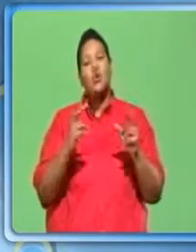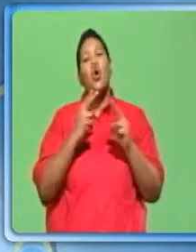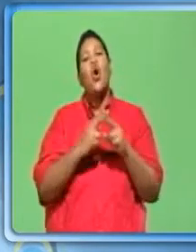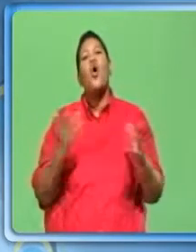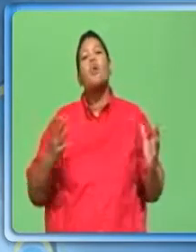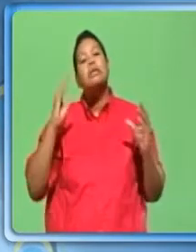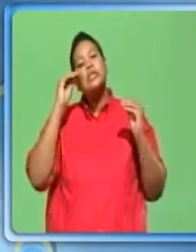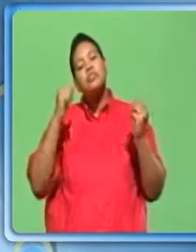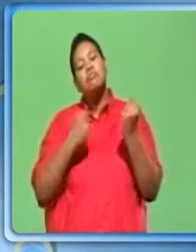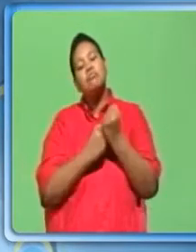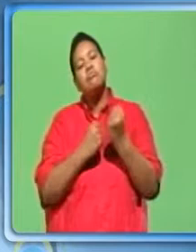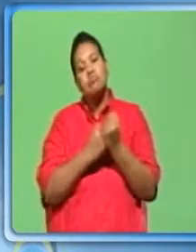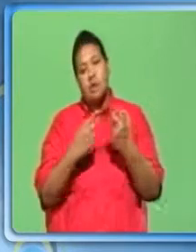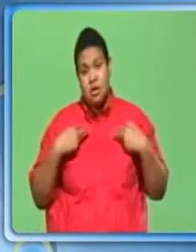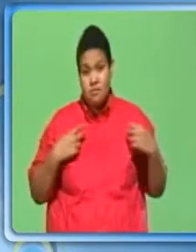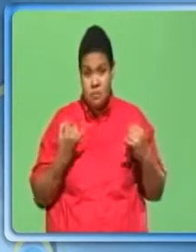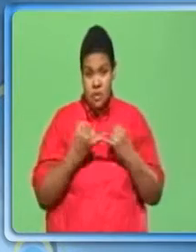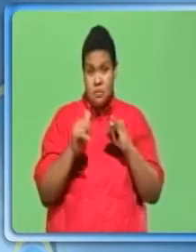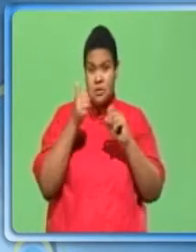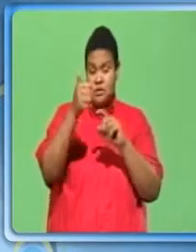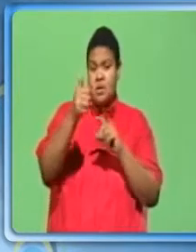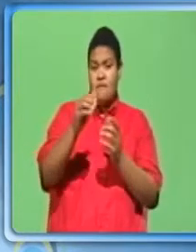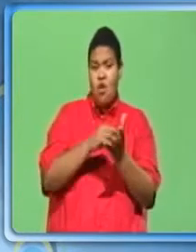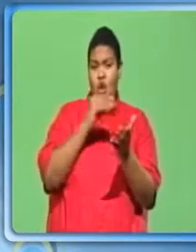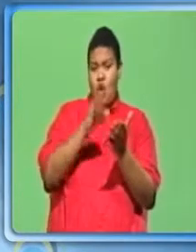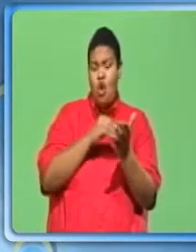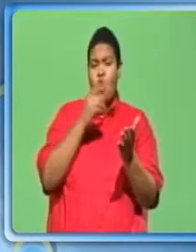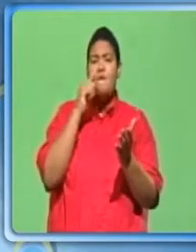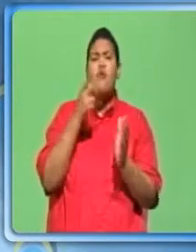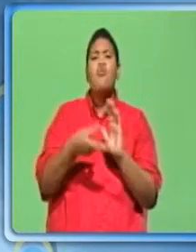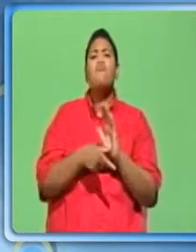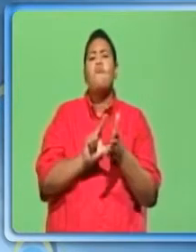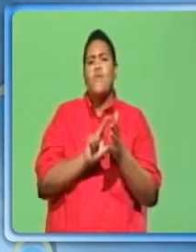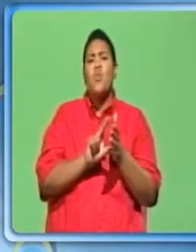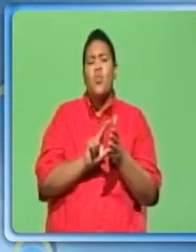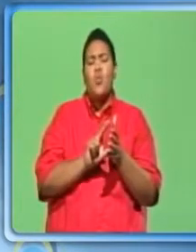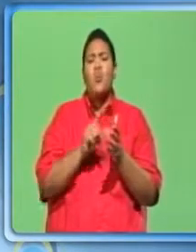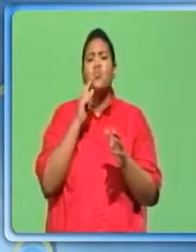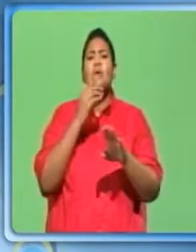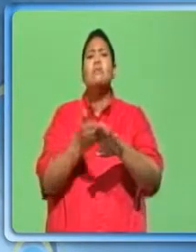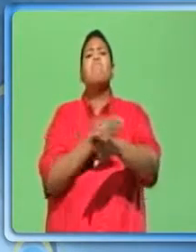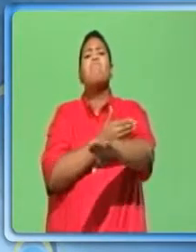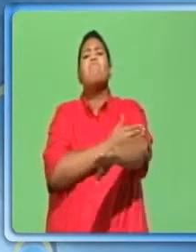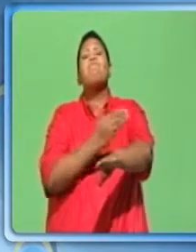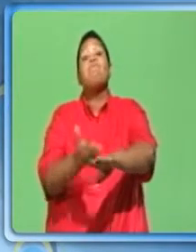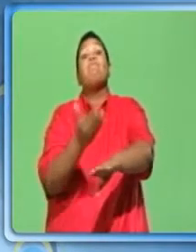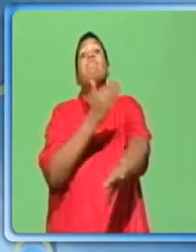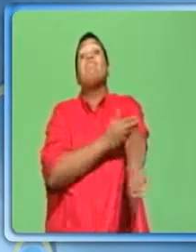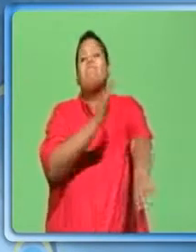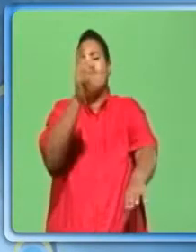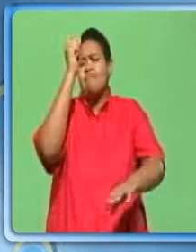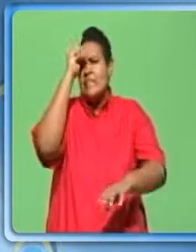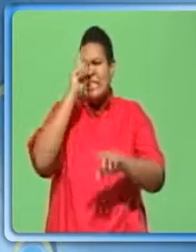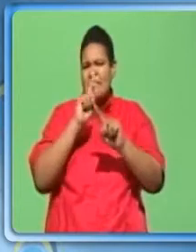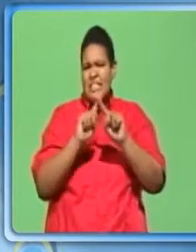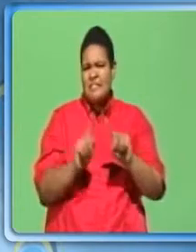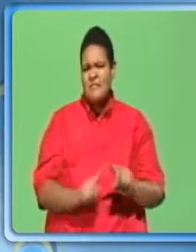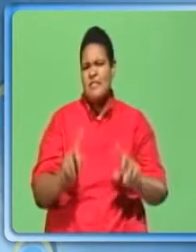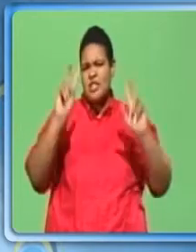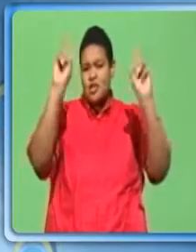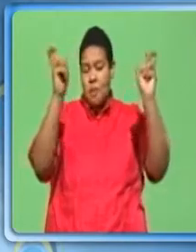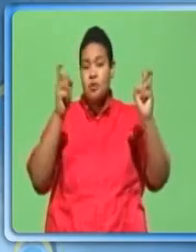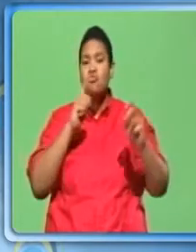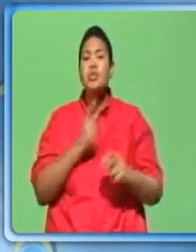a teaching aid, by independent learners as a review tool to enhance and improve the understanding of these